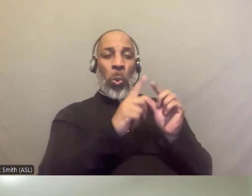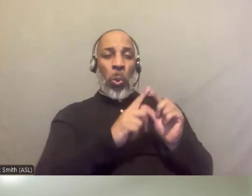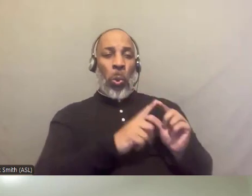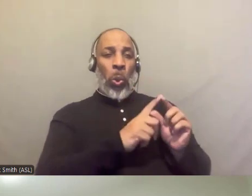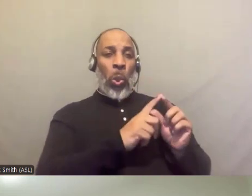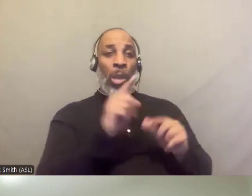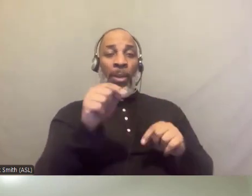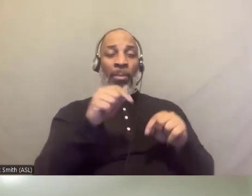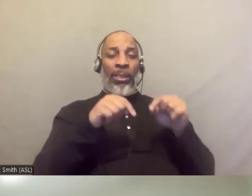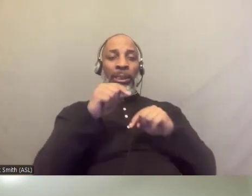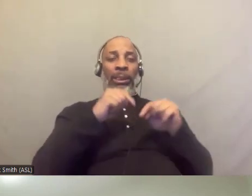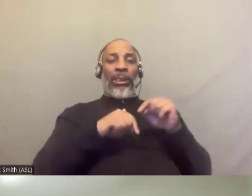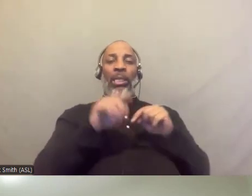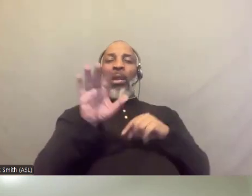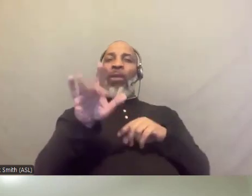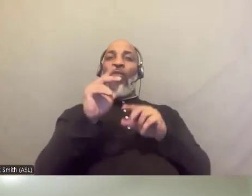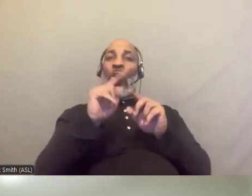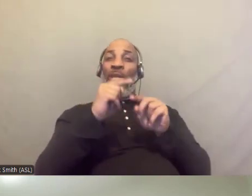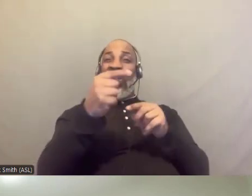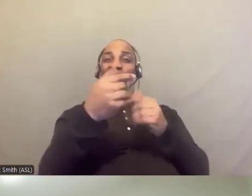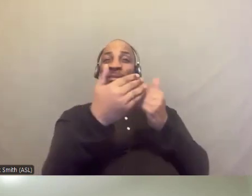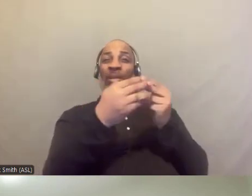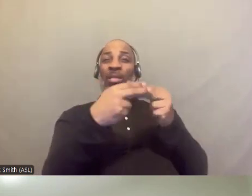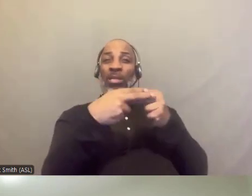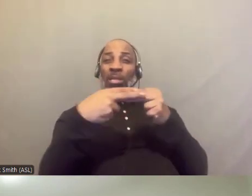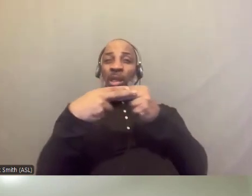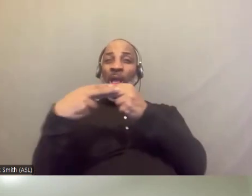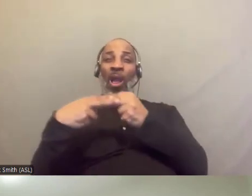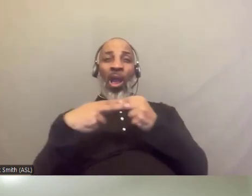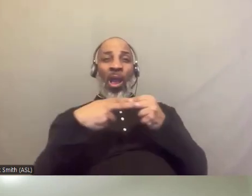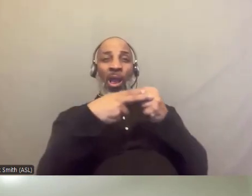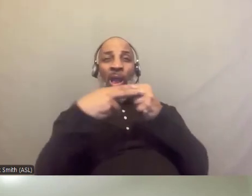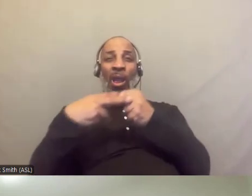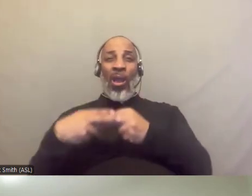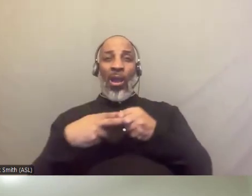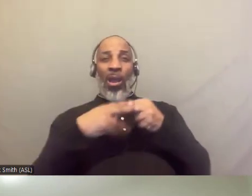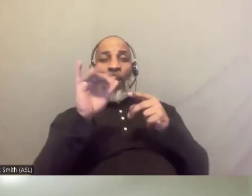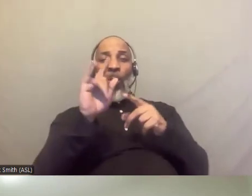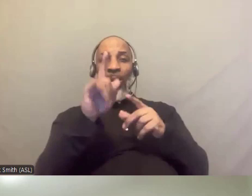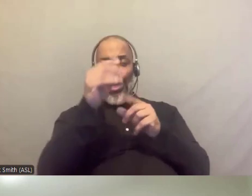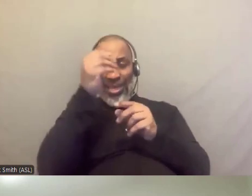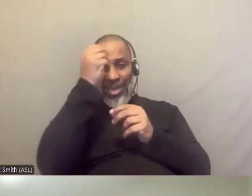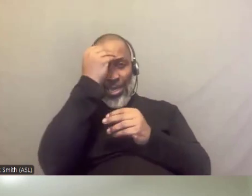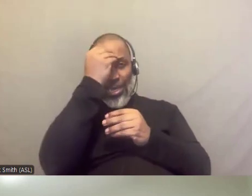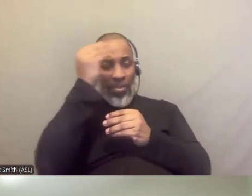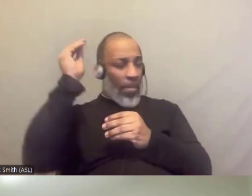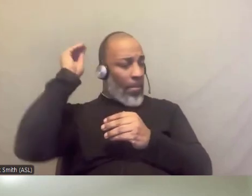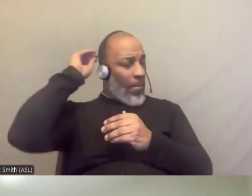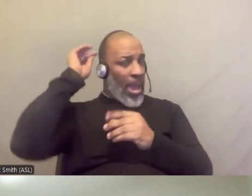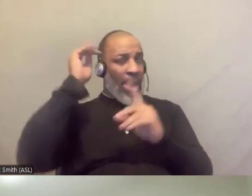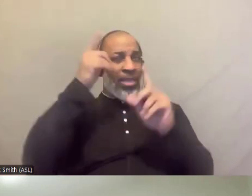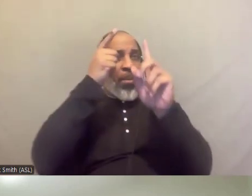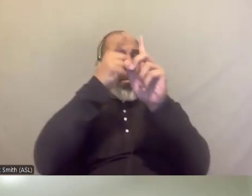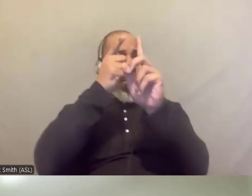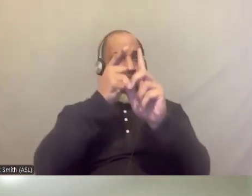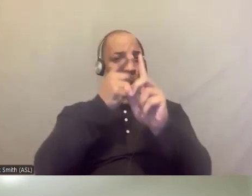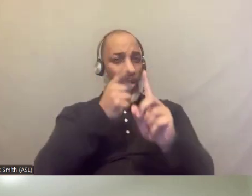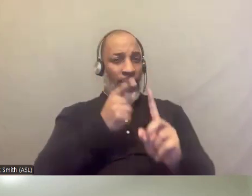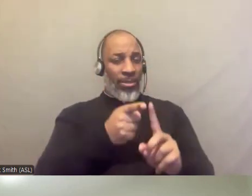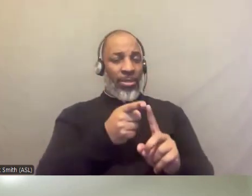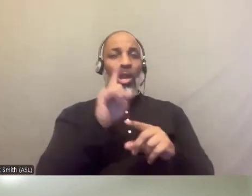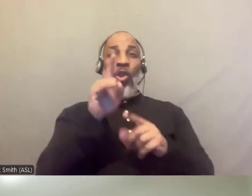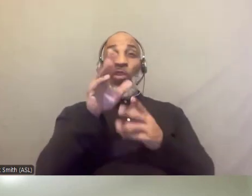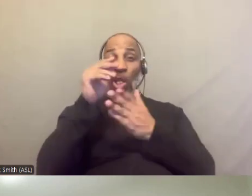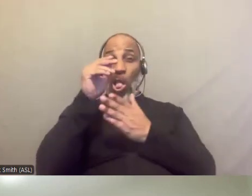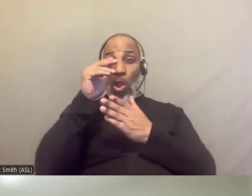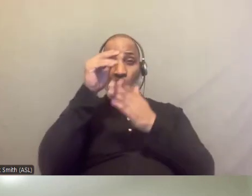stepping back a little bit to have some important points to keep in mind as we apply some of the knowledge that we're